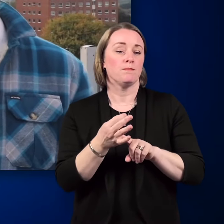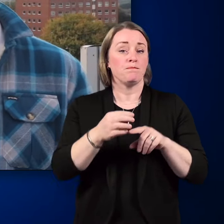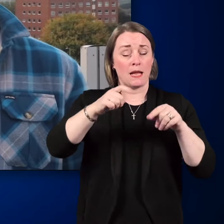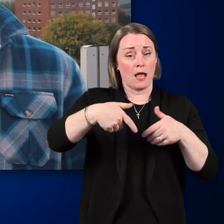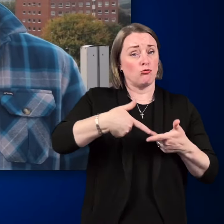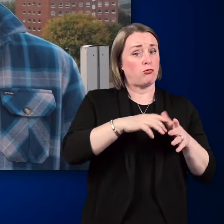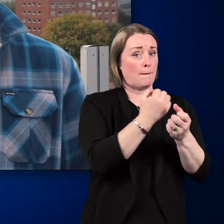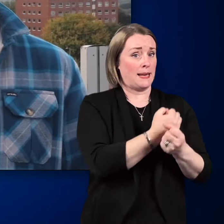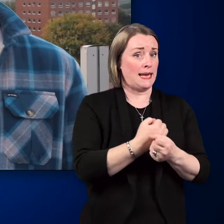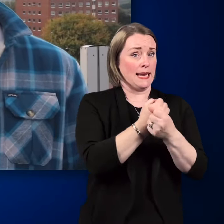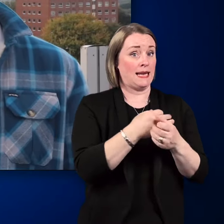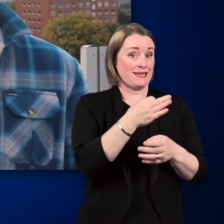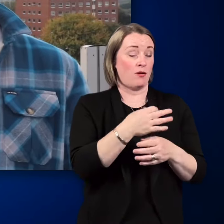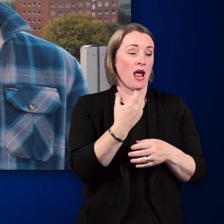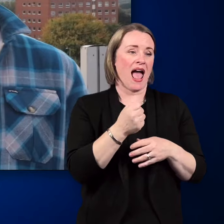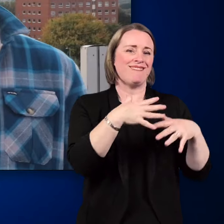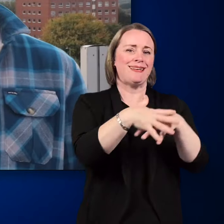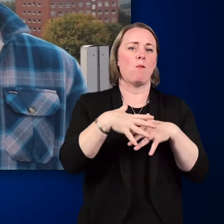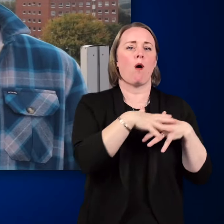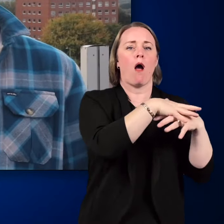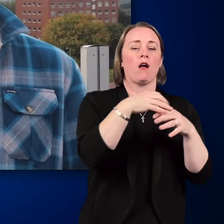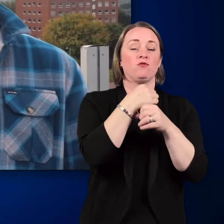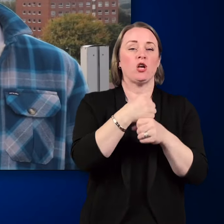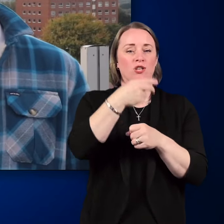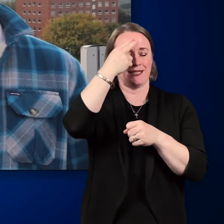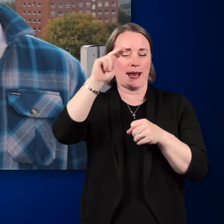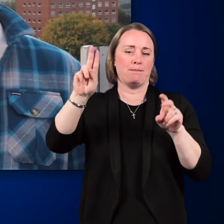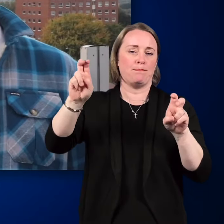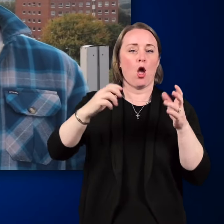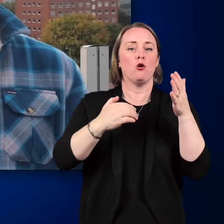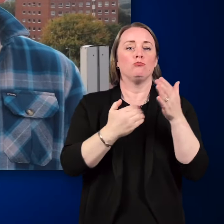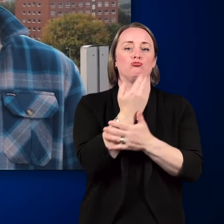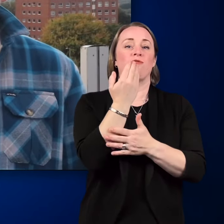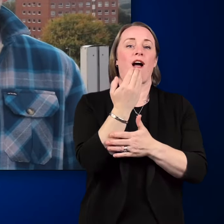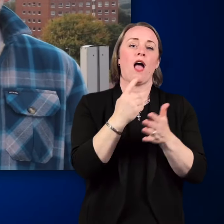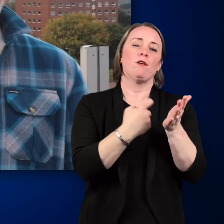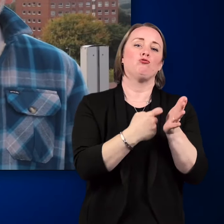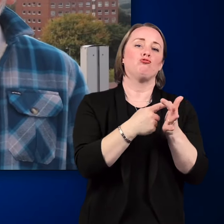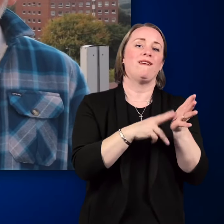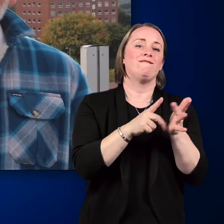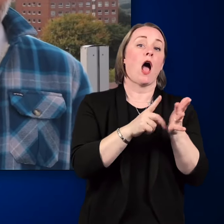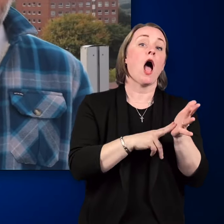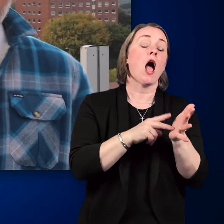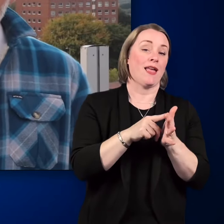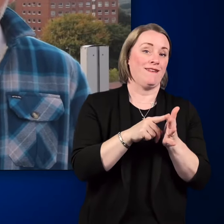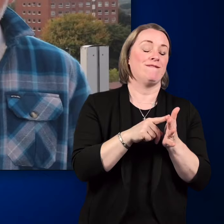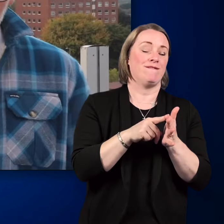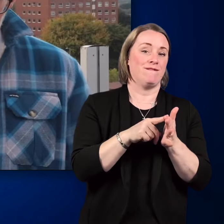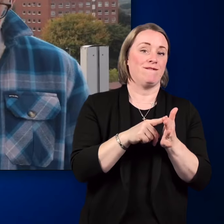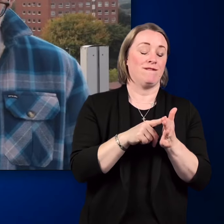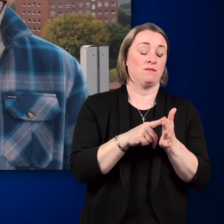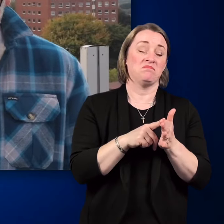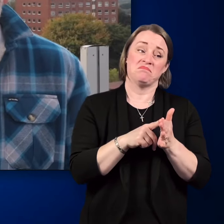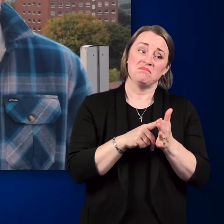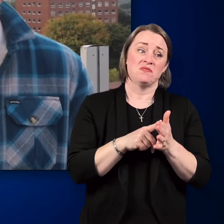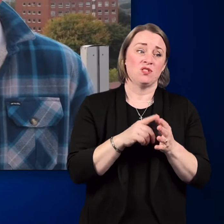churches called Revive. Maybe our unity is key to bringing a flourishing